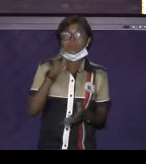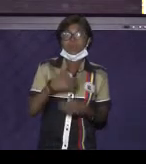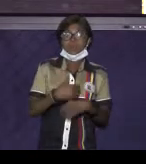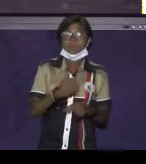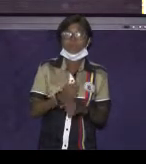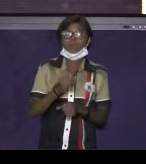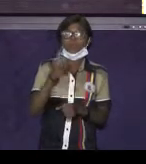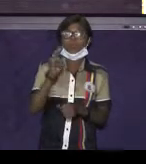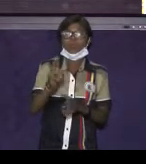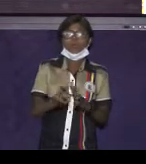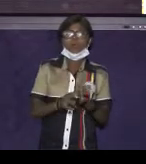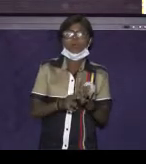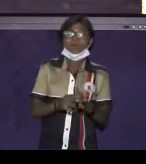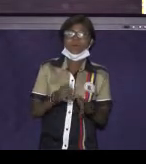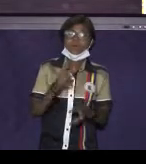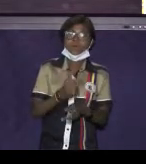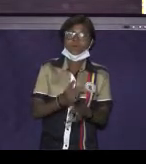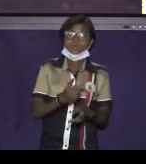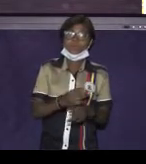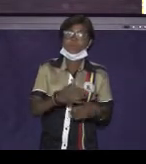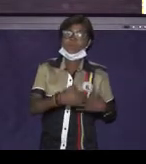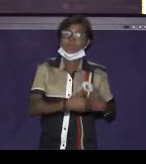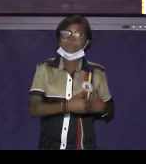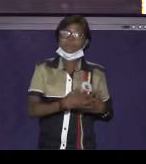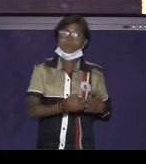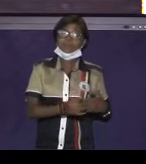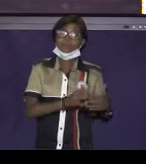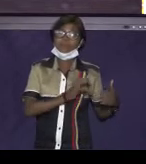hour. Just keep that at the back of your mind, that